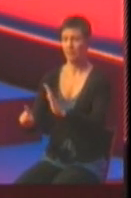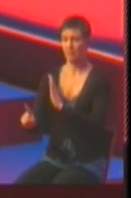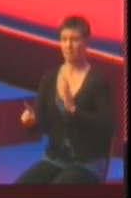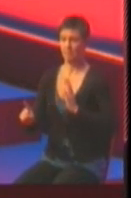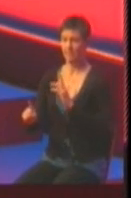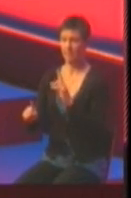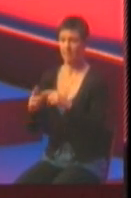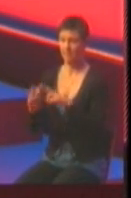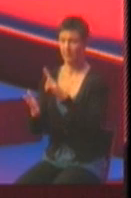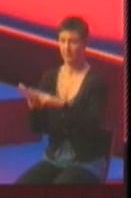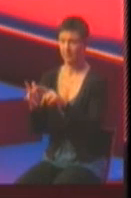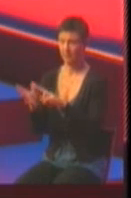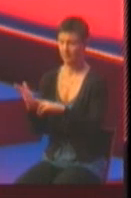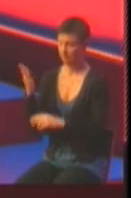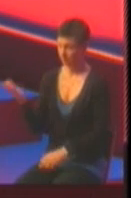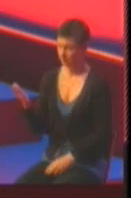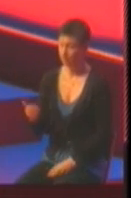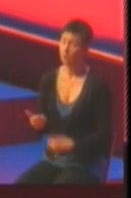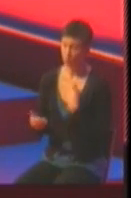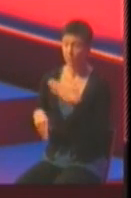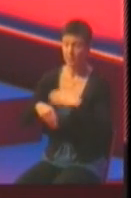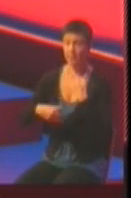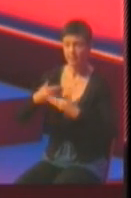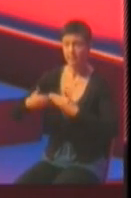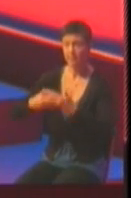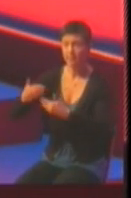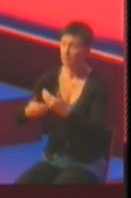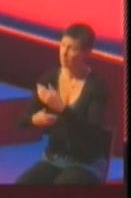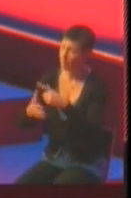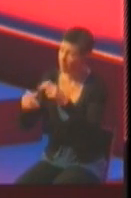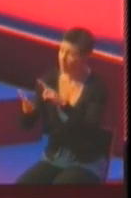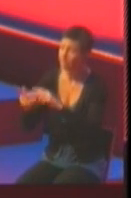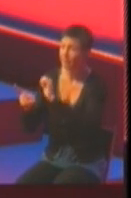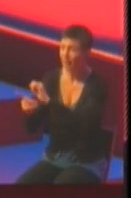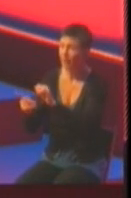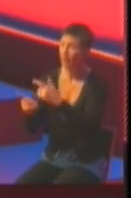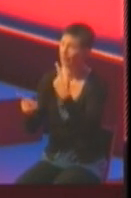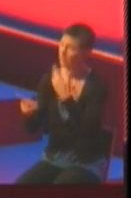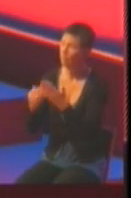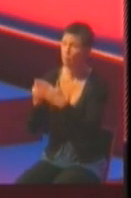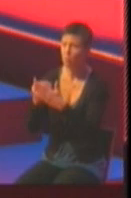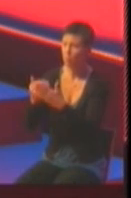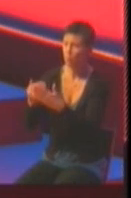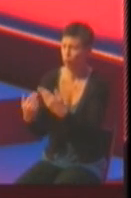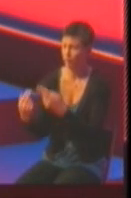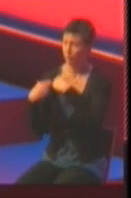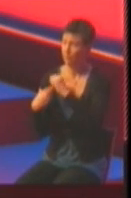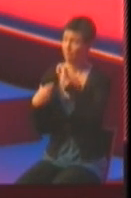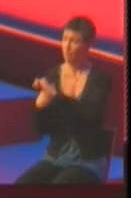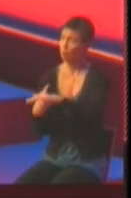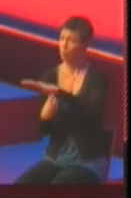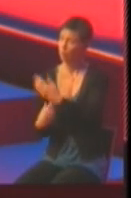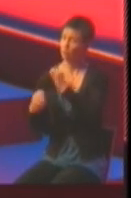of the Afghan army. Over time, as the Afghans take increasing responsibility for their own